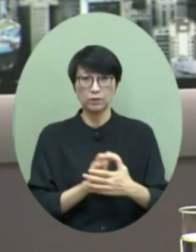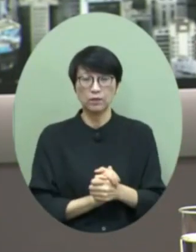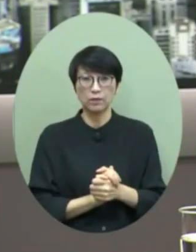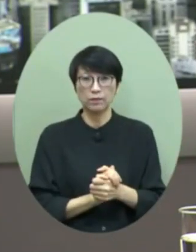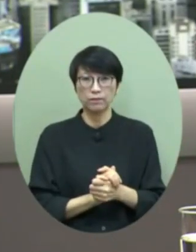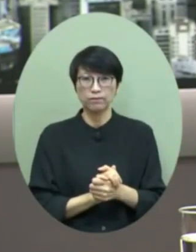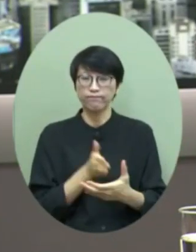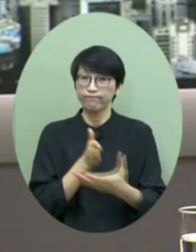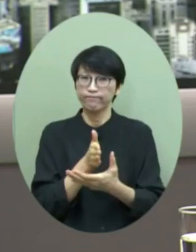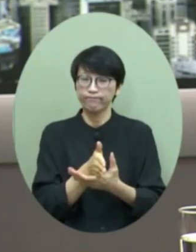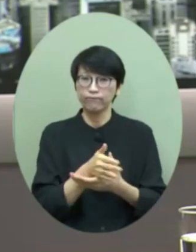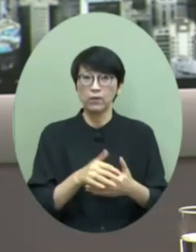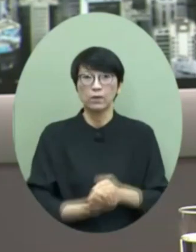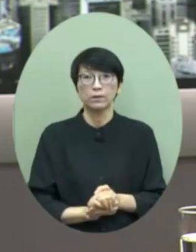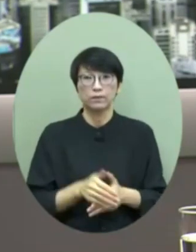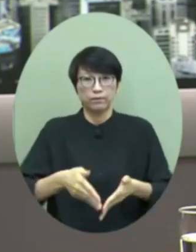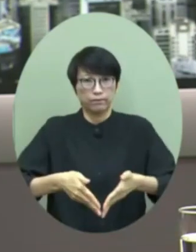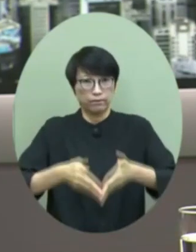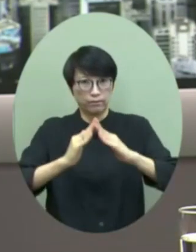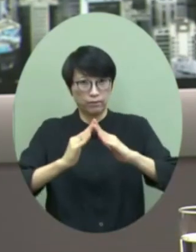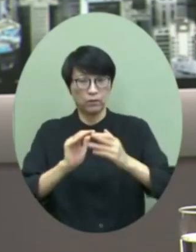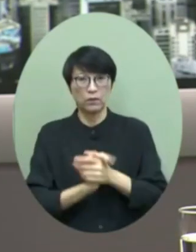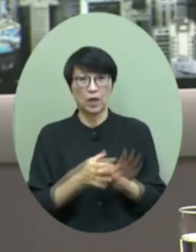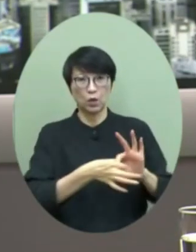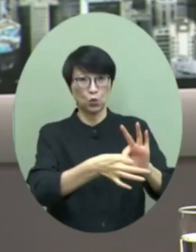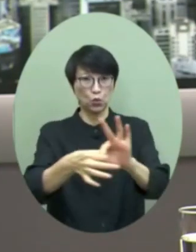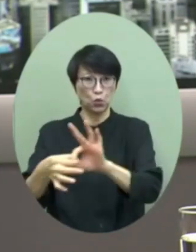particular the Security Bureau, will be actively